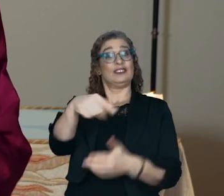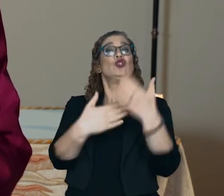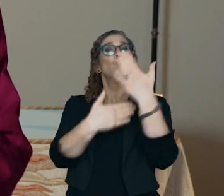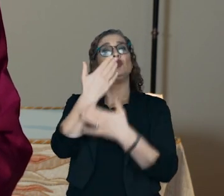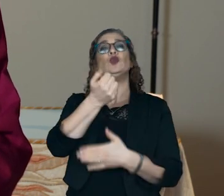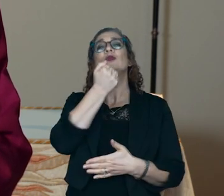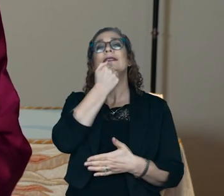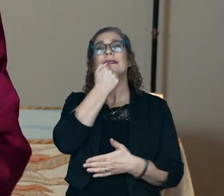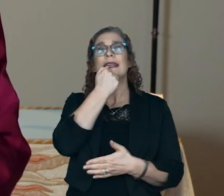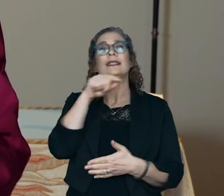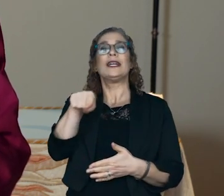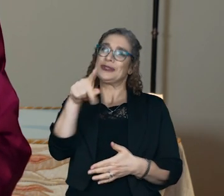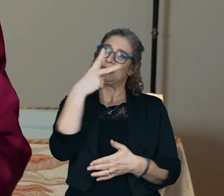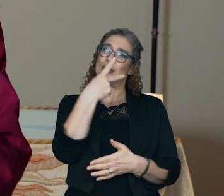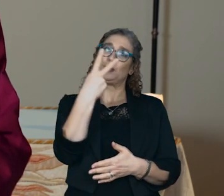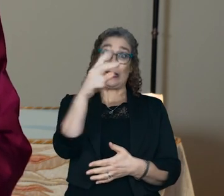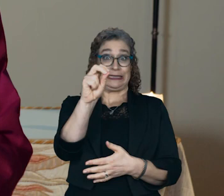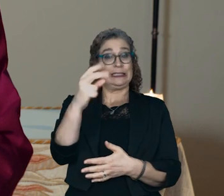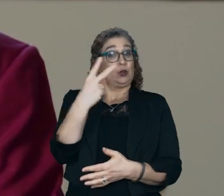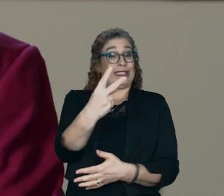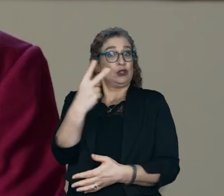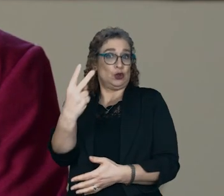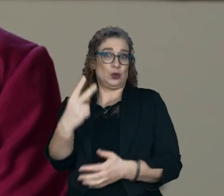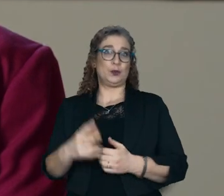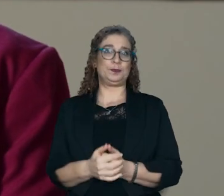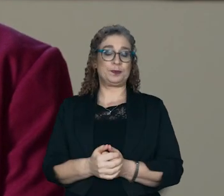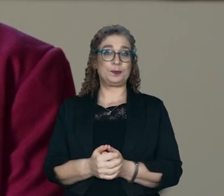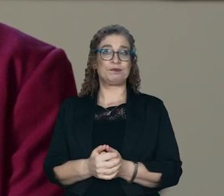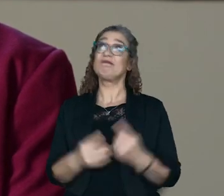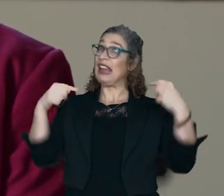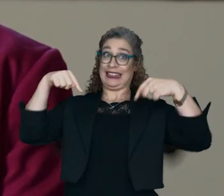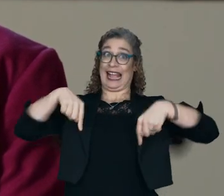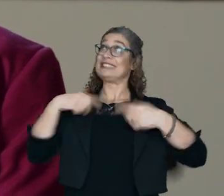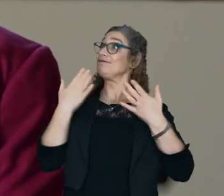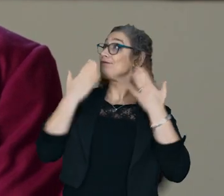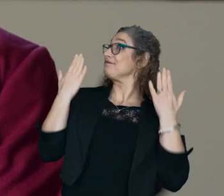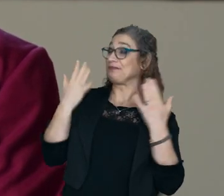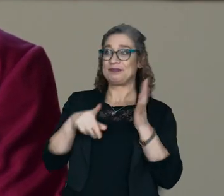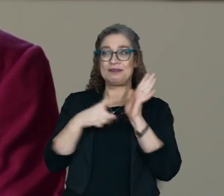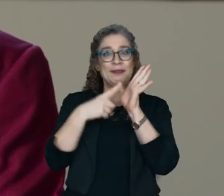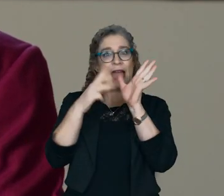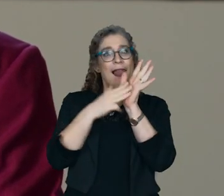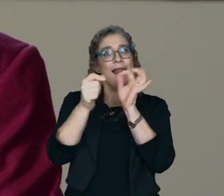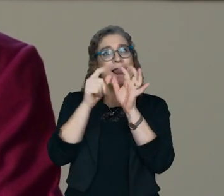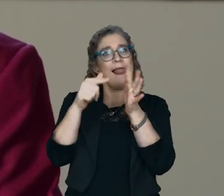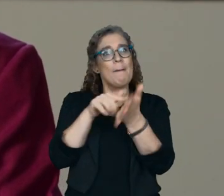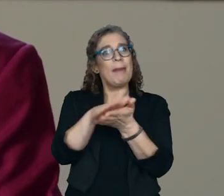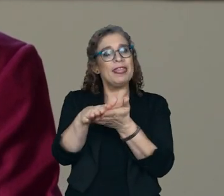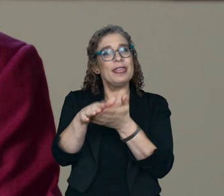conference in 2022. Lambeth Palace itself plays a